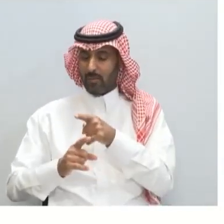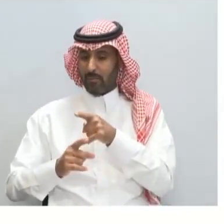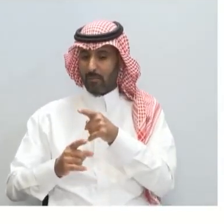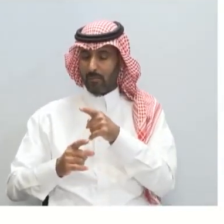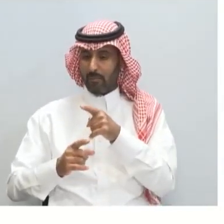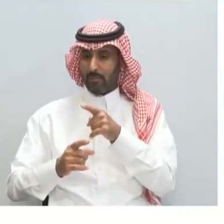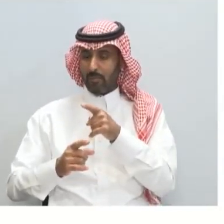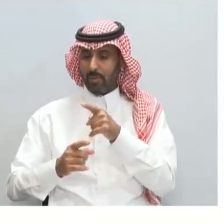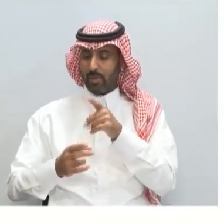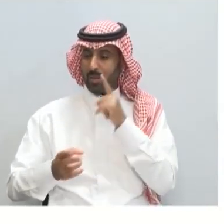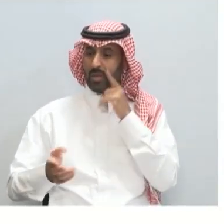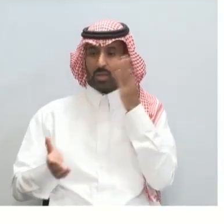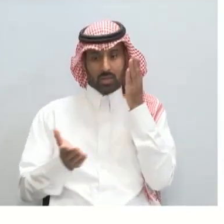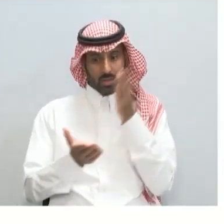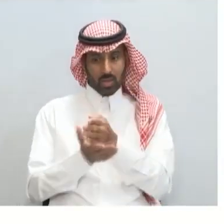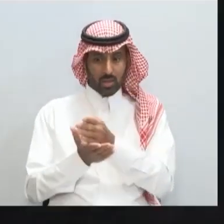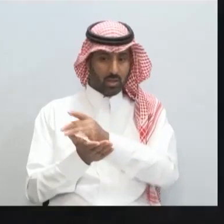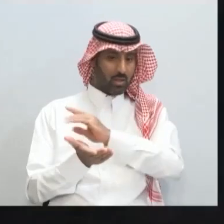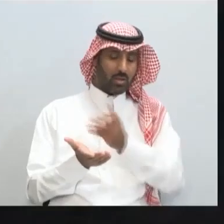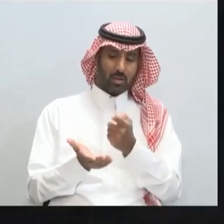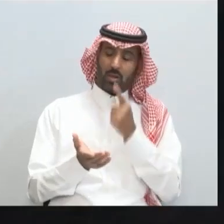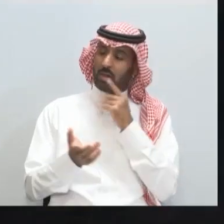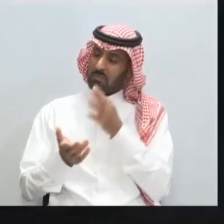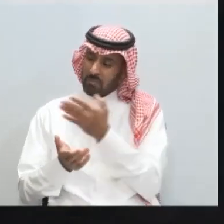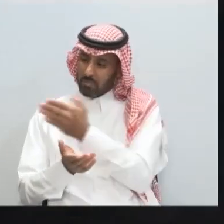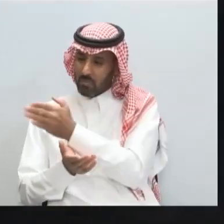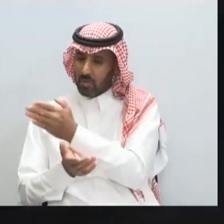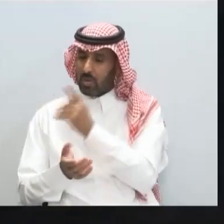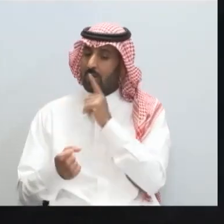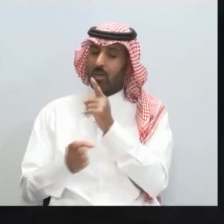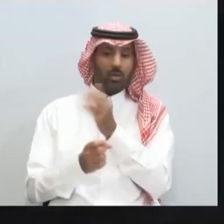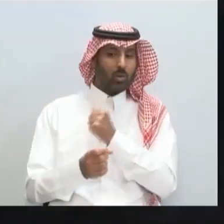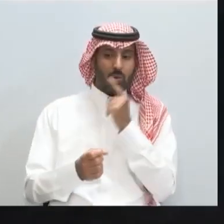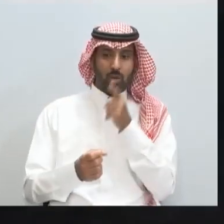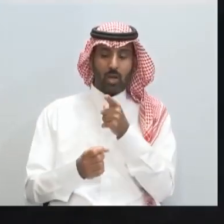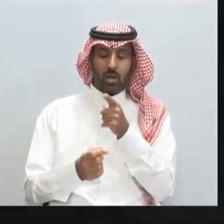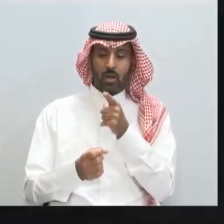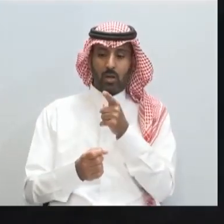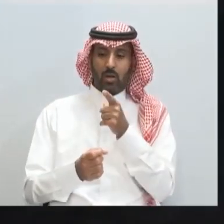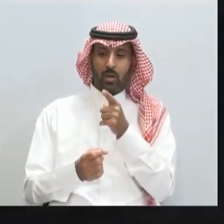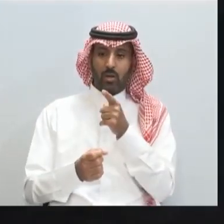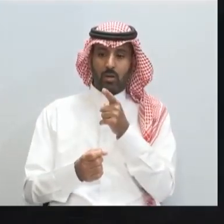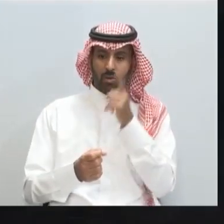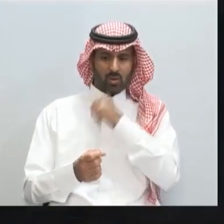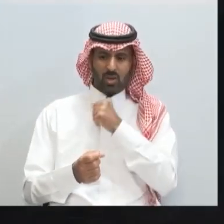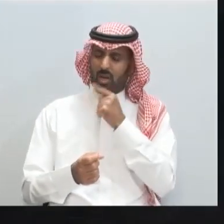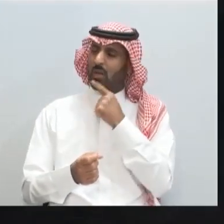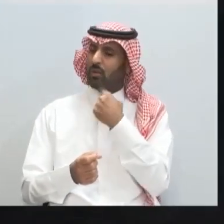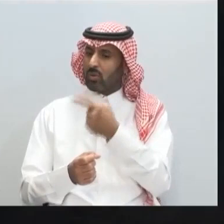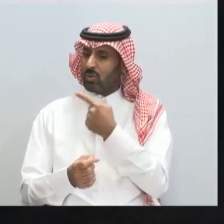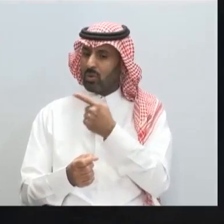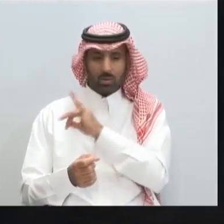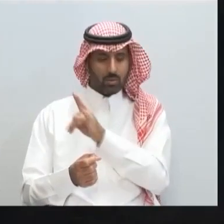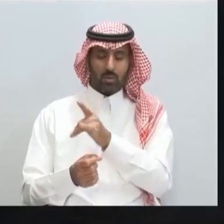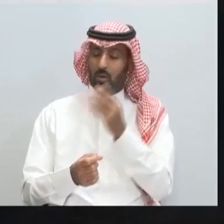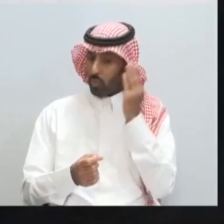than stated directly what does it mean to be implied it means you don't have to say it you understand it